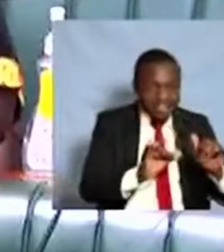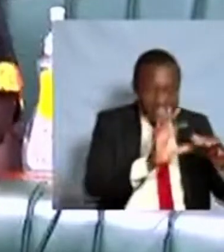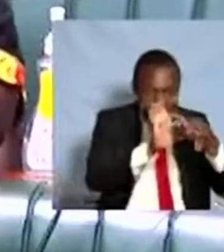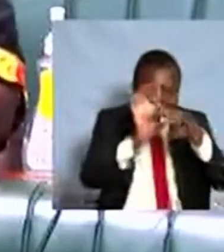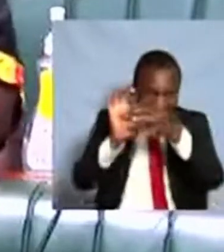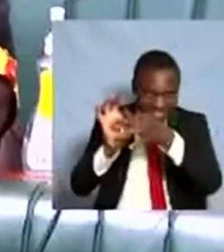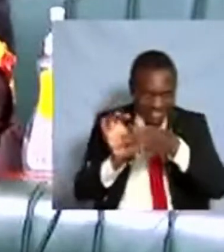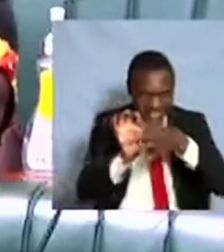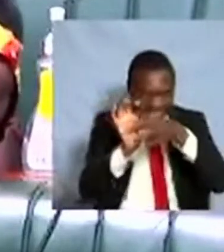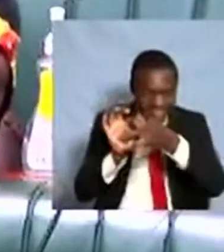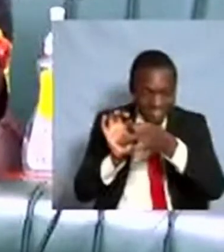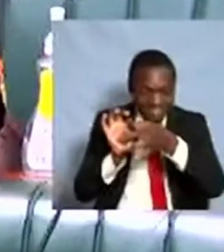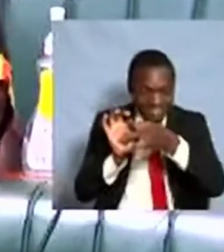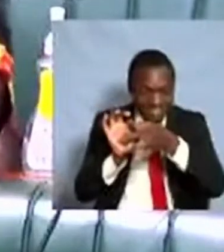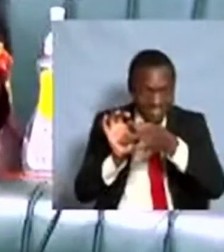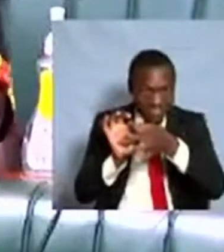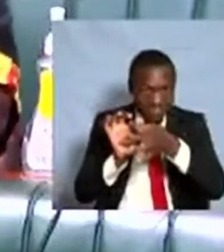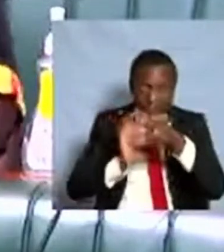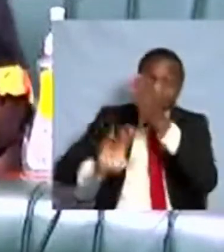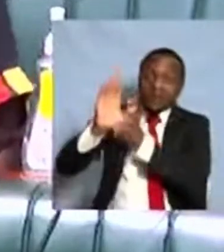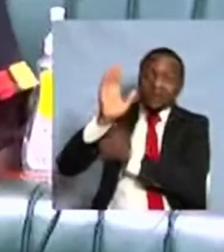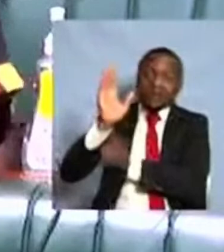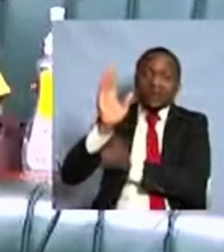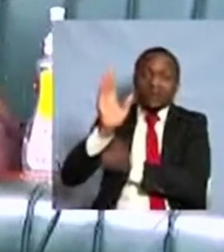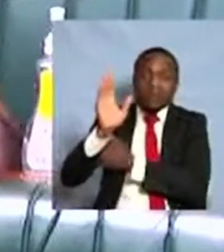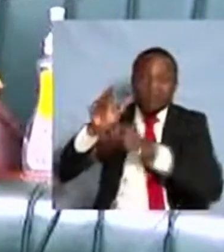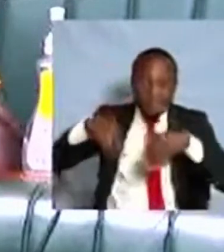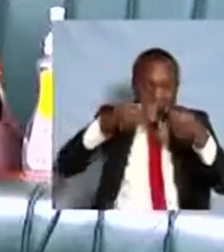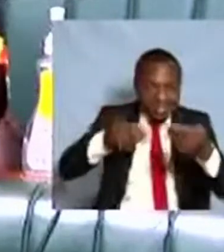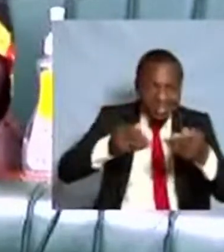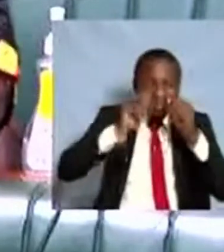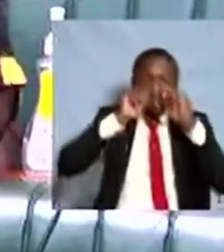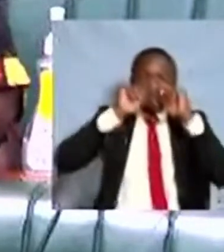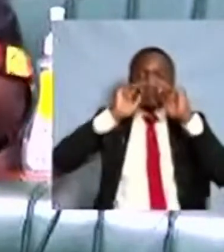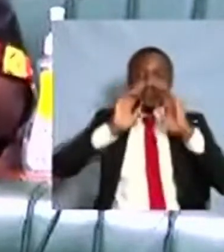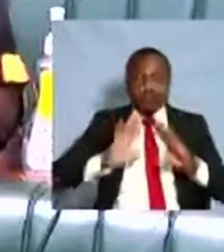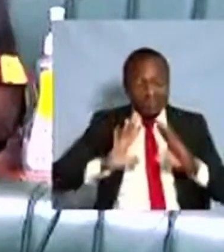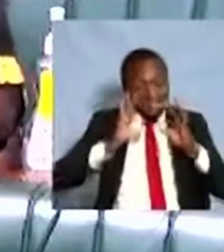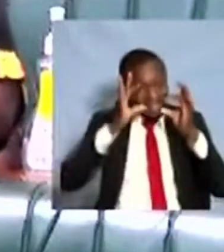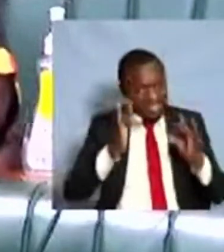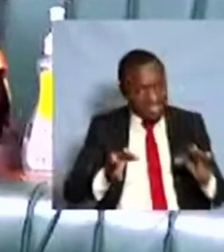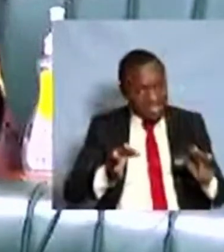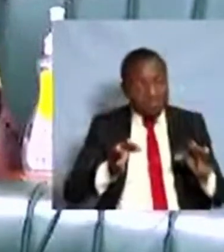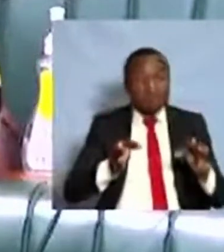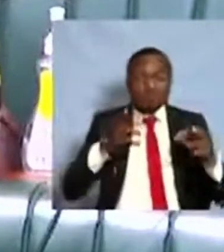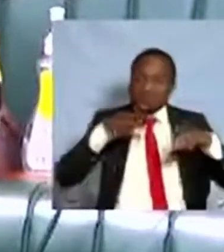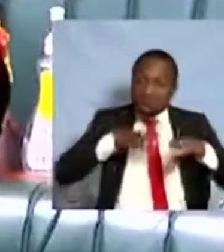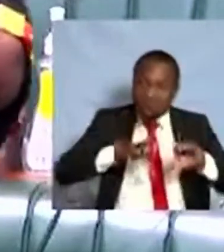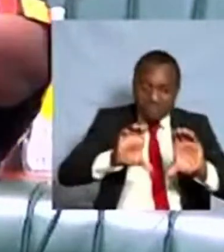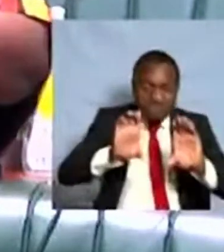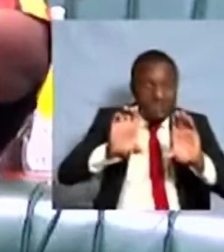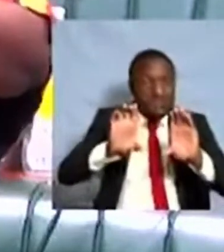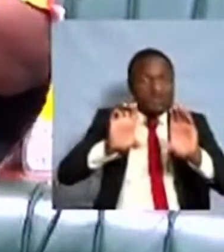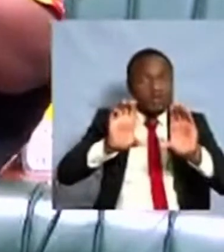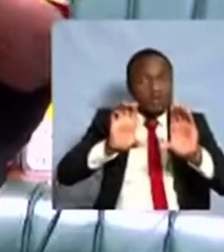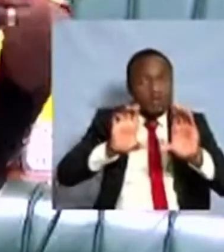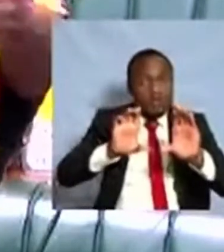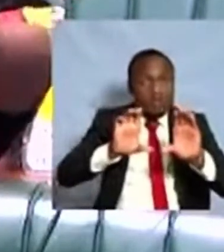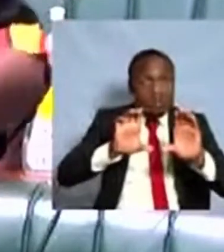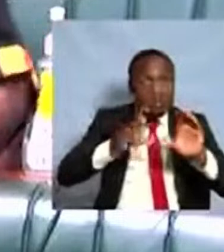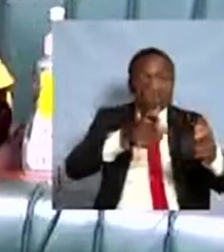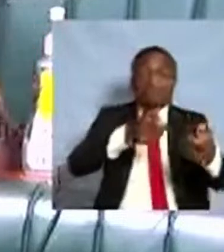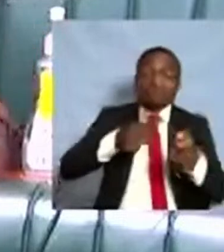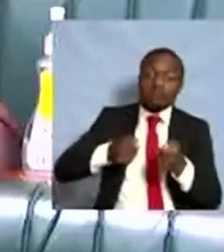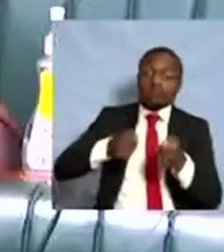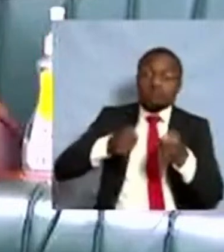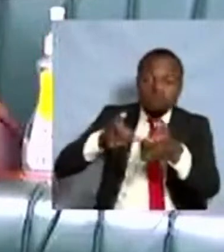And there God pours blessing on it. As long as we keep on pulling in